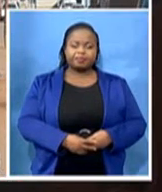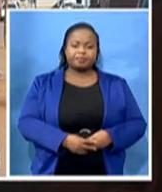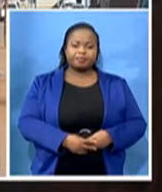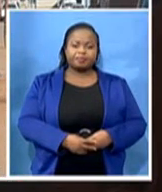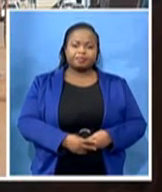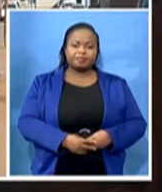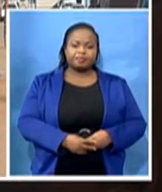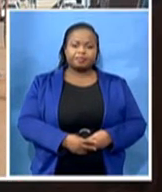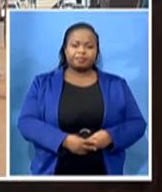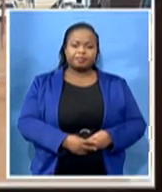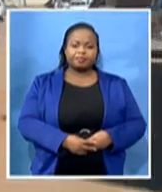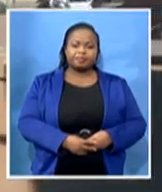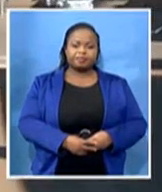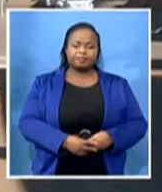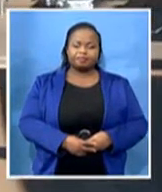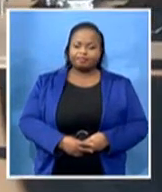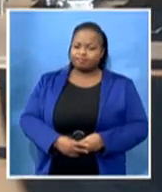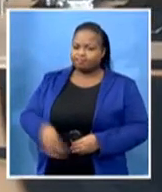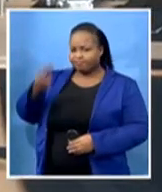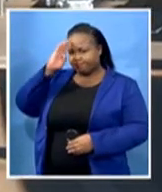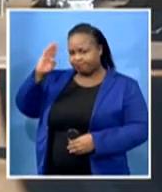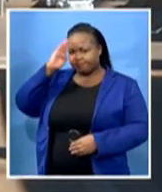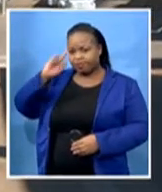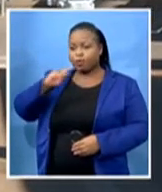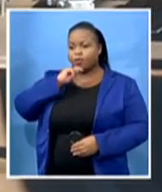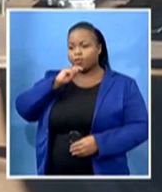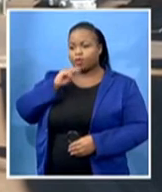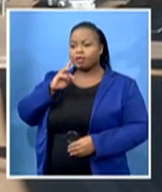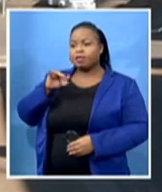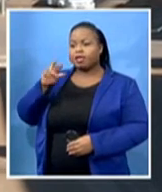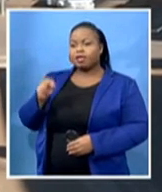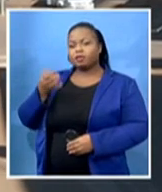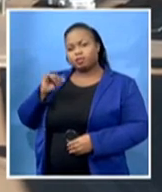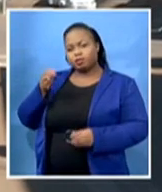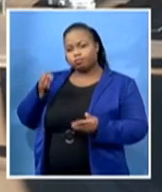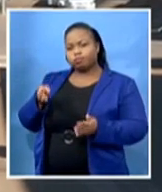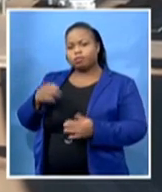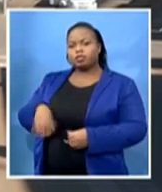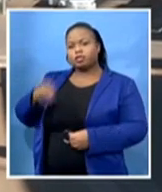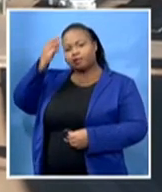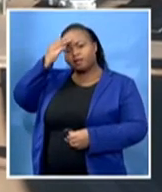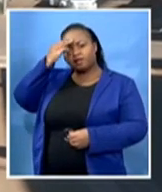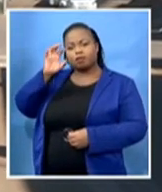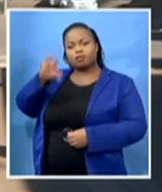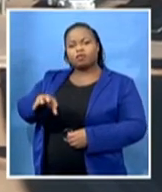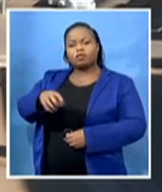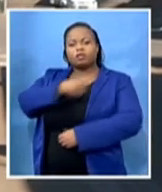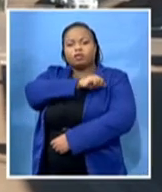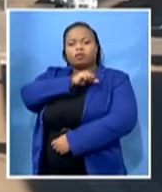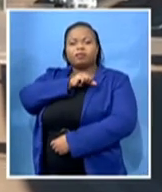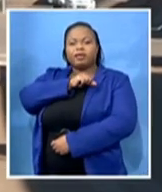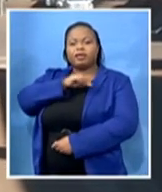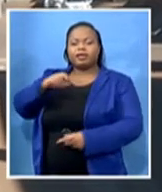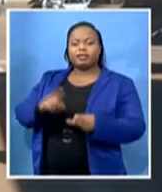Good morning, Blaine. We are still here at Mahikeng Provincial Hospital, where earlier staff members were